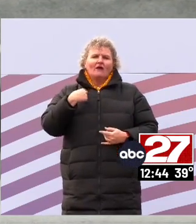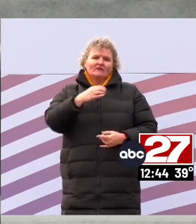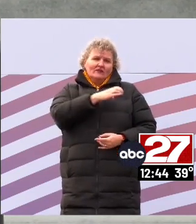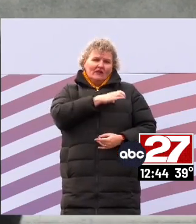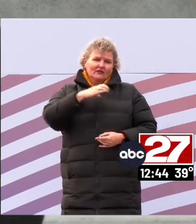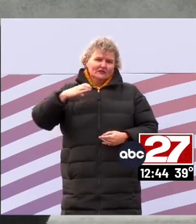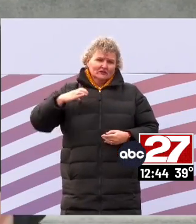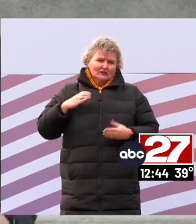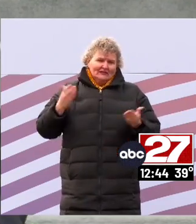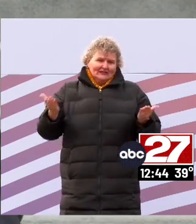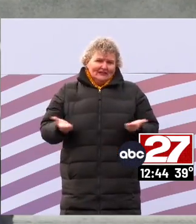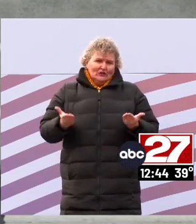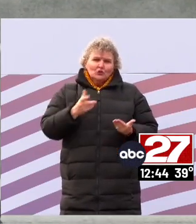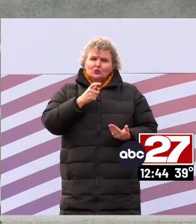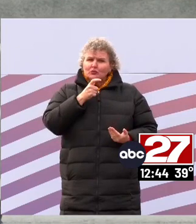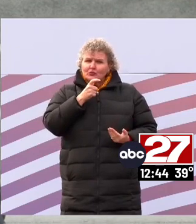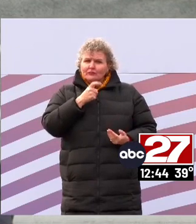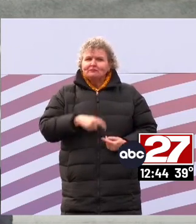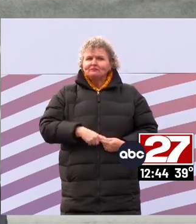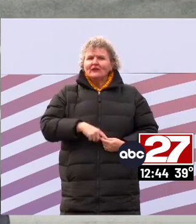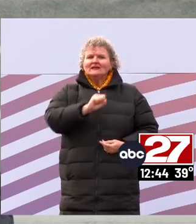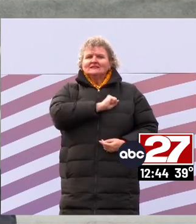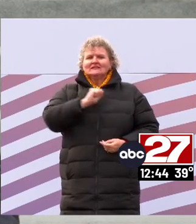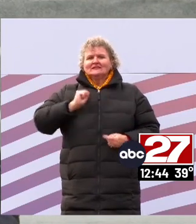Fetterman and Senator Casey.